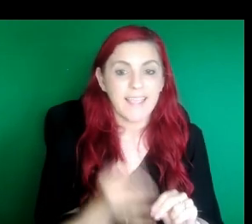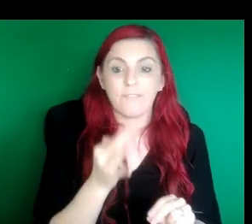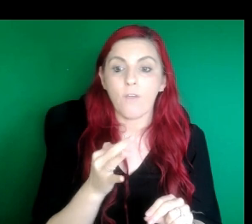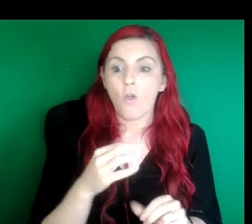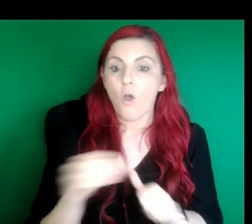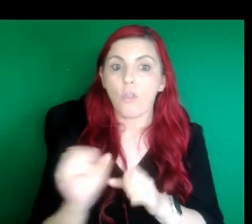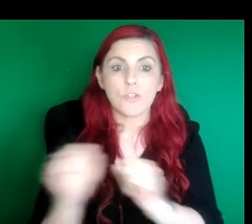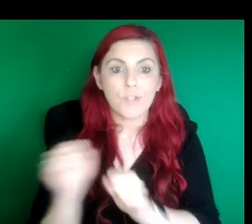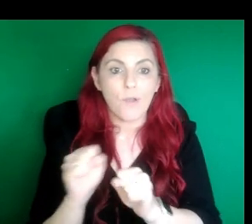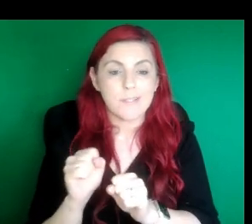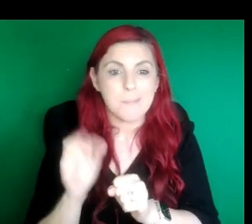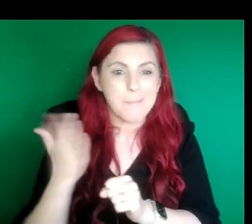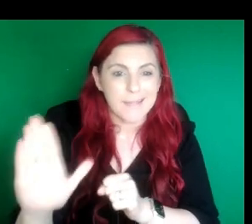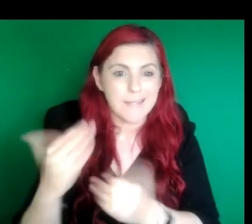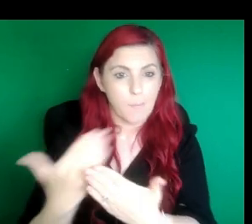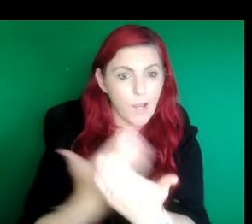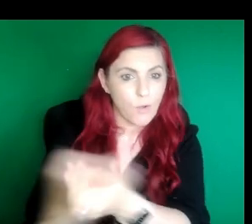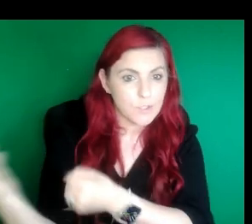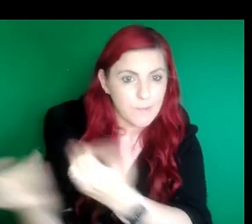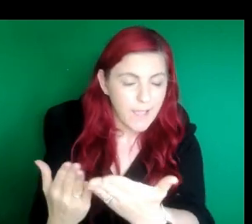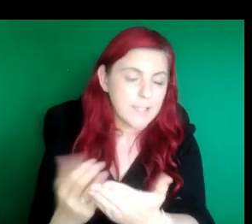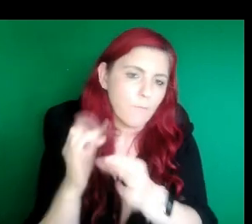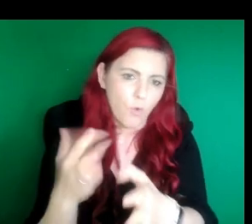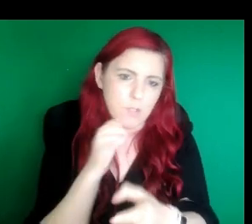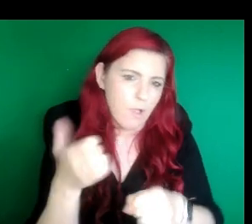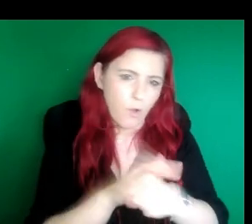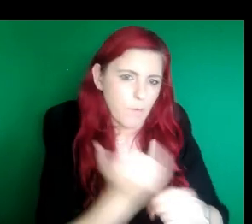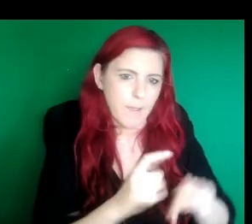is often the case, as I said, with courts or medical services.